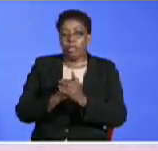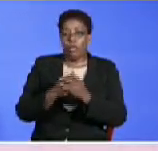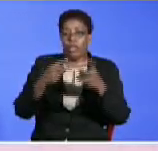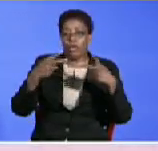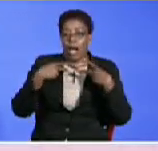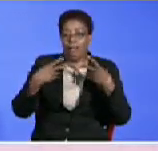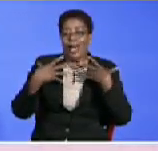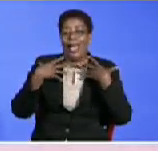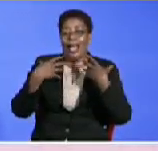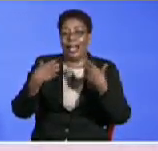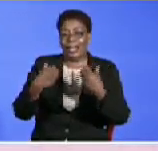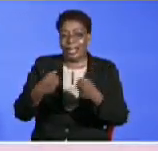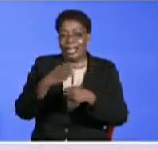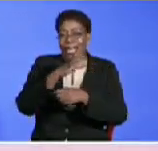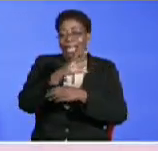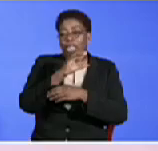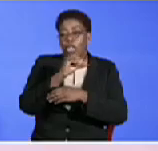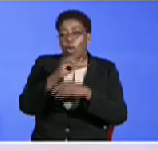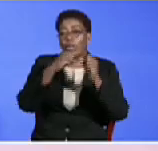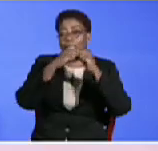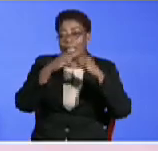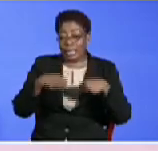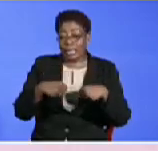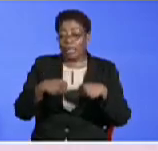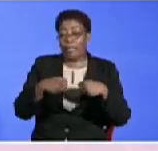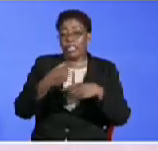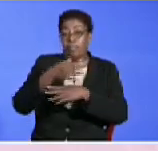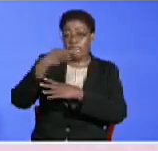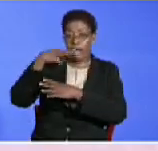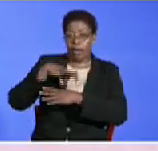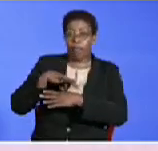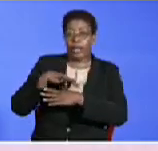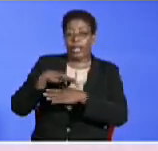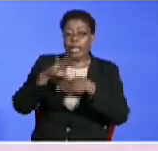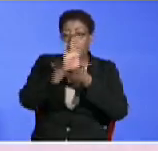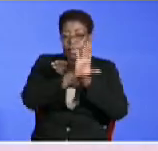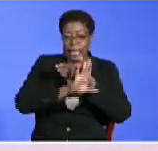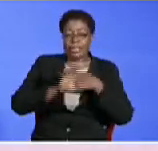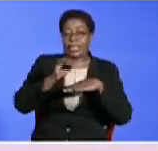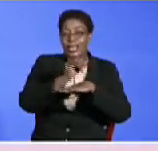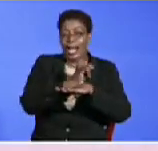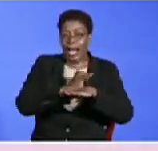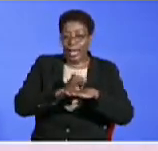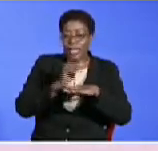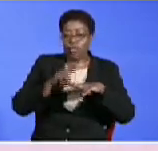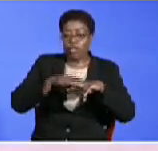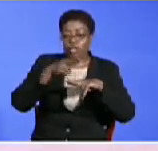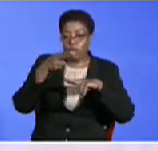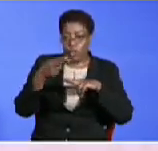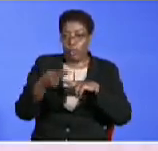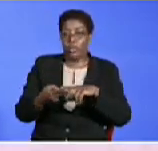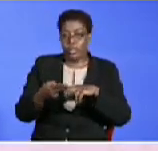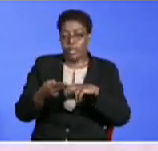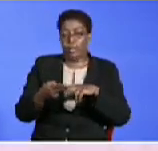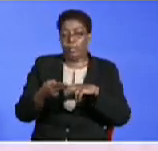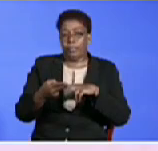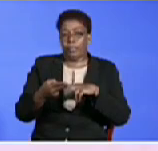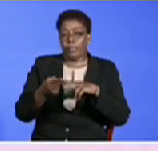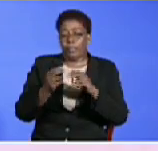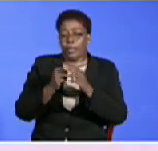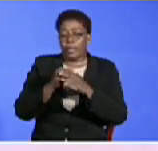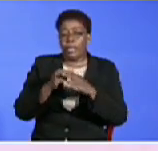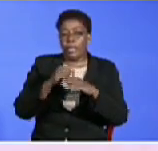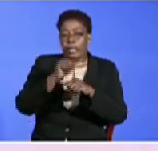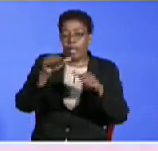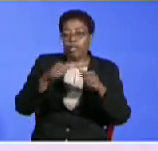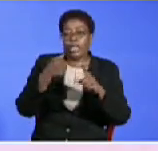healthy ecosystems are yielding some benefits that are actually giving them protection and reducing their vulnerability. One of the most